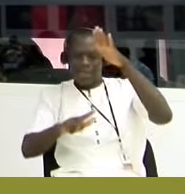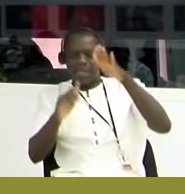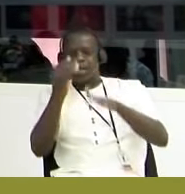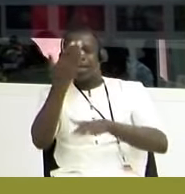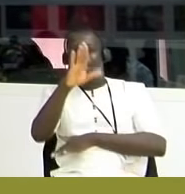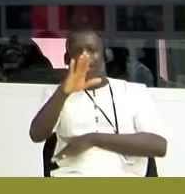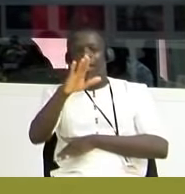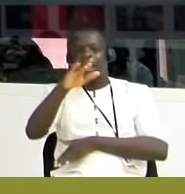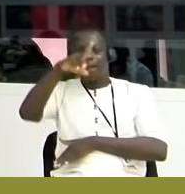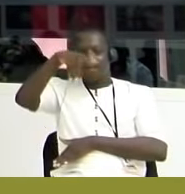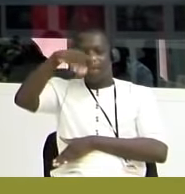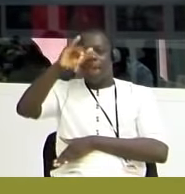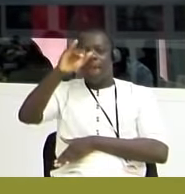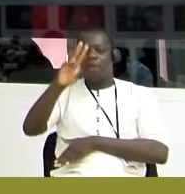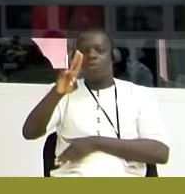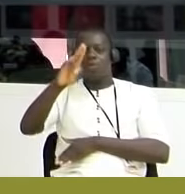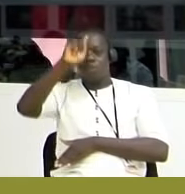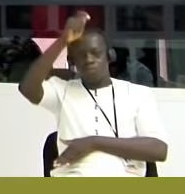were trying to